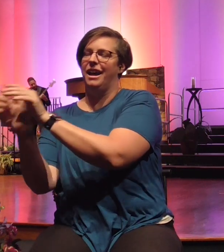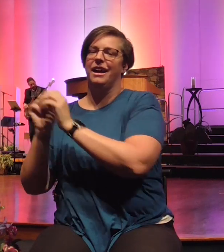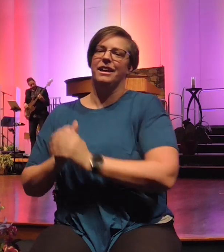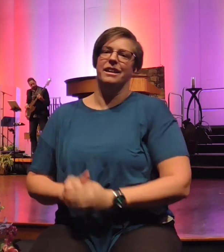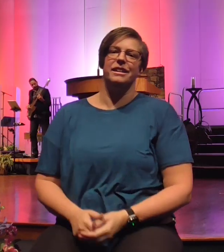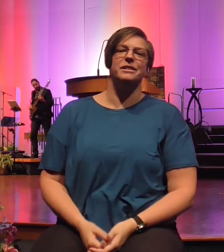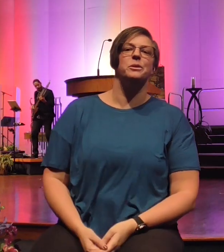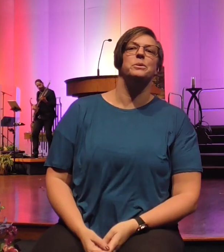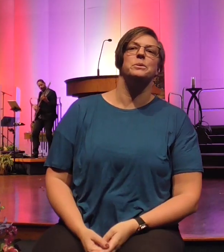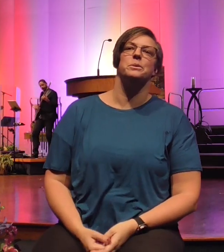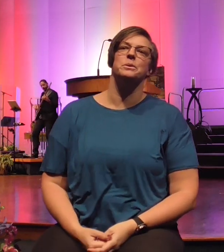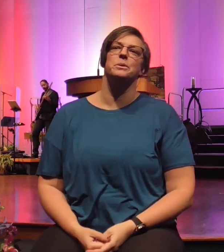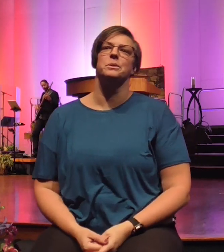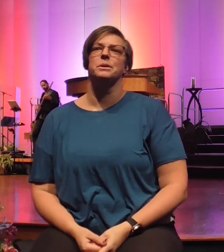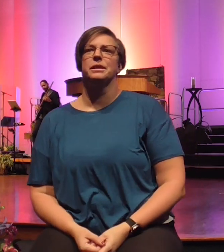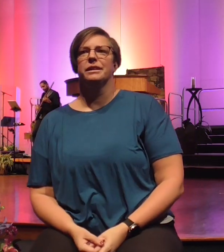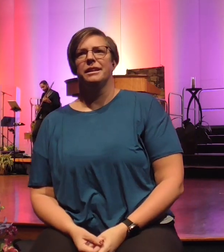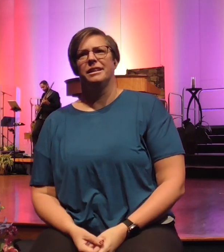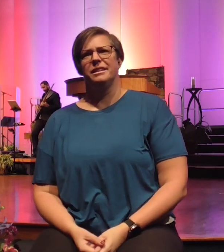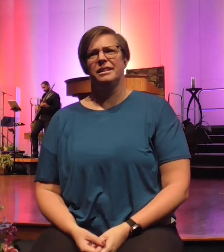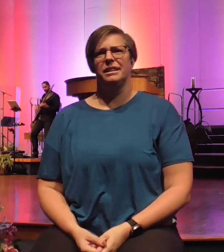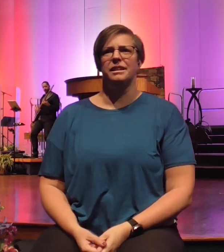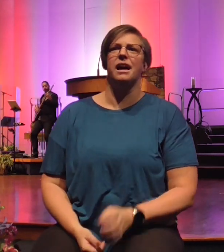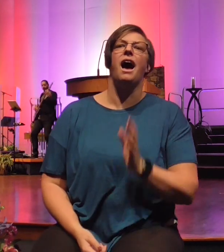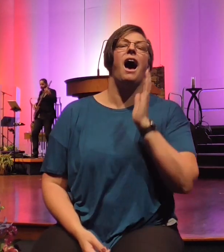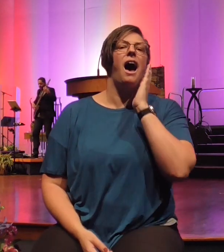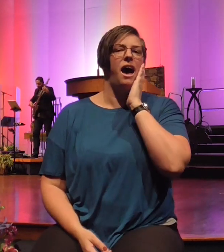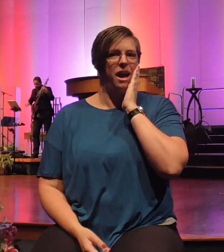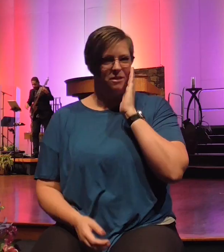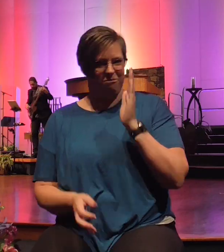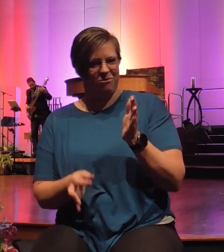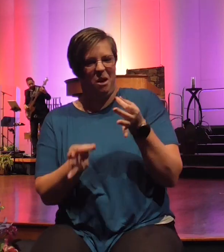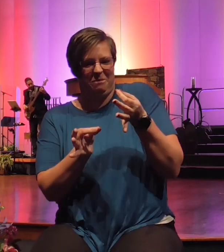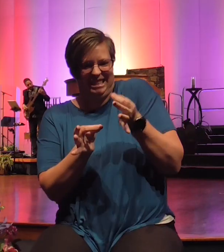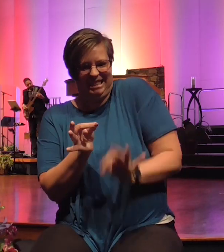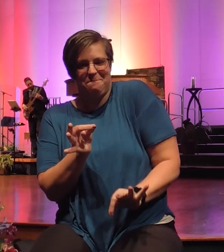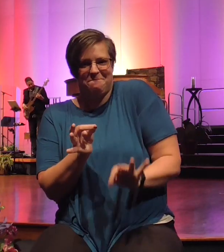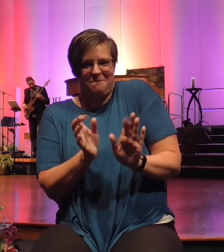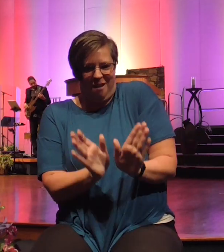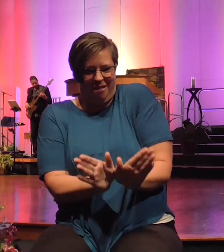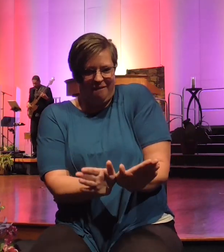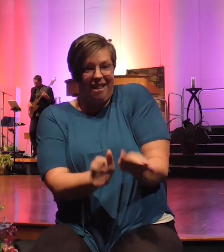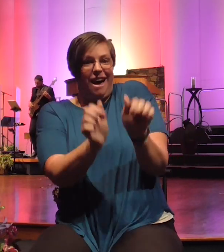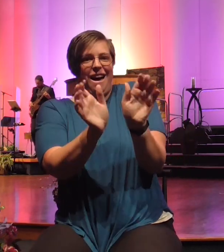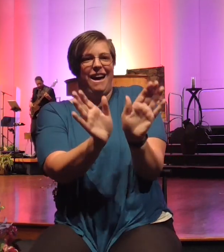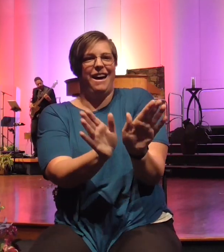fly. Ooh, I will lift off and